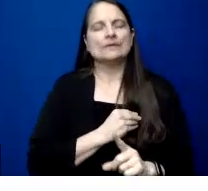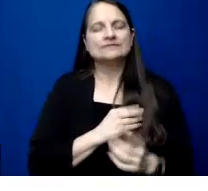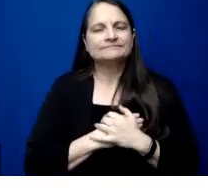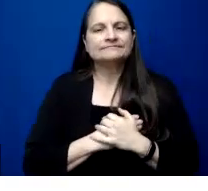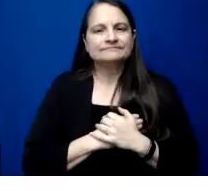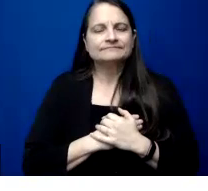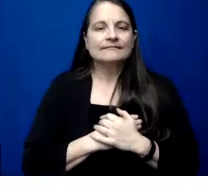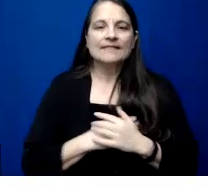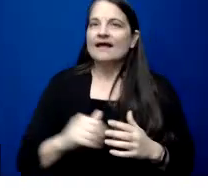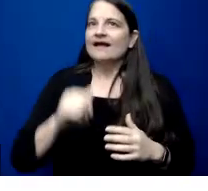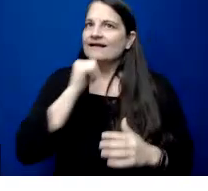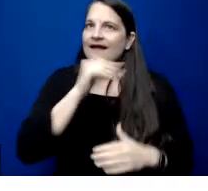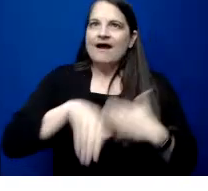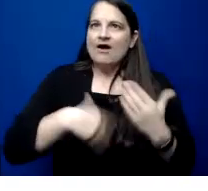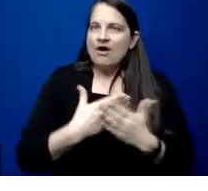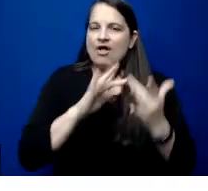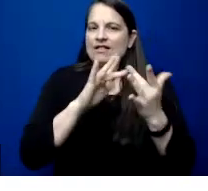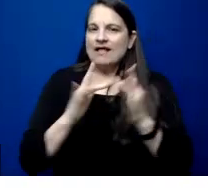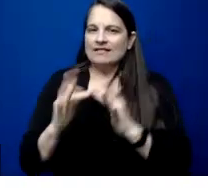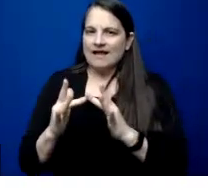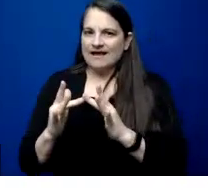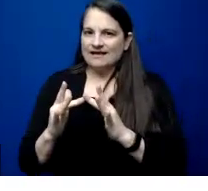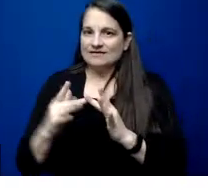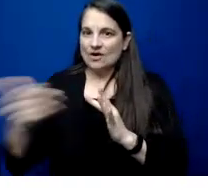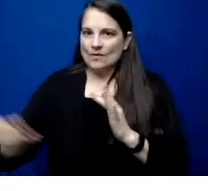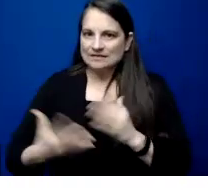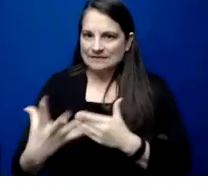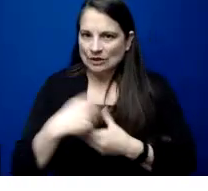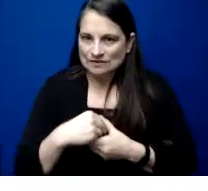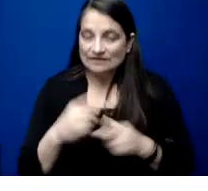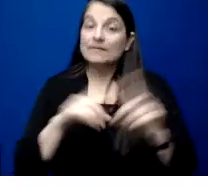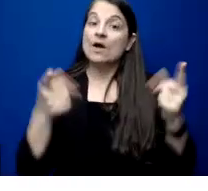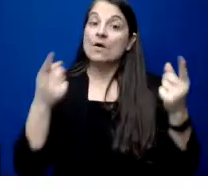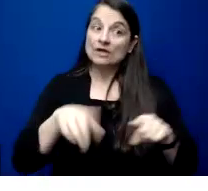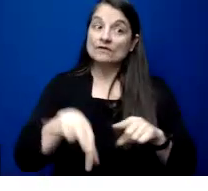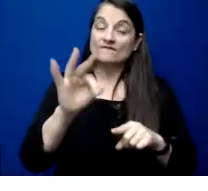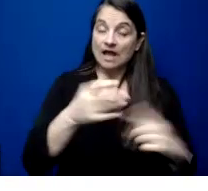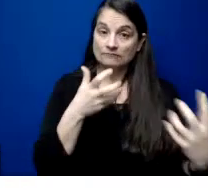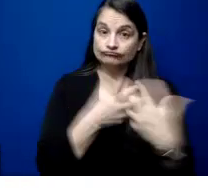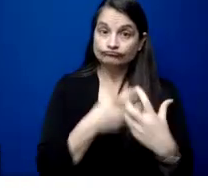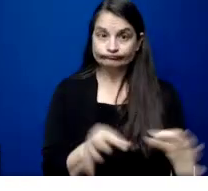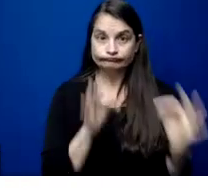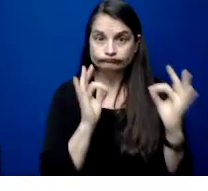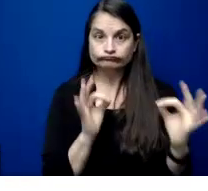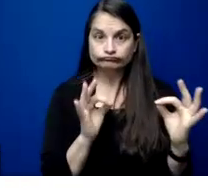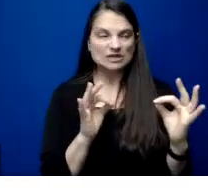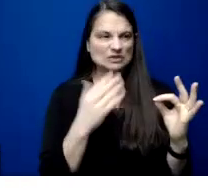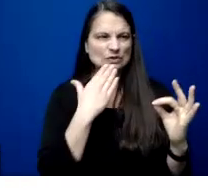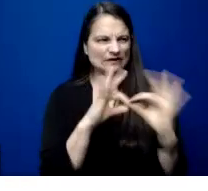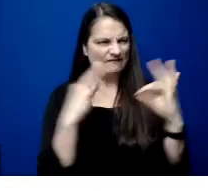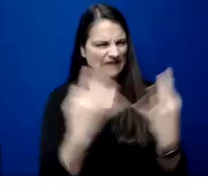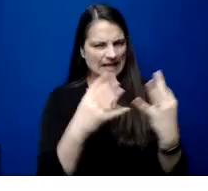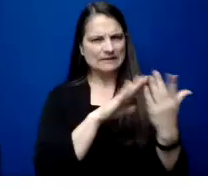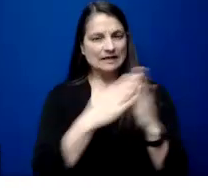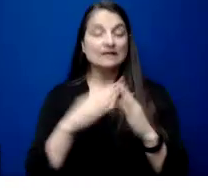all online spaces are welcoming and inclusive, but once you do find that fit, that family community, it